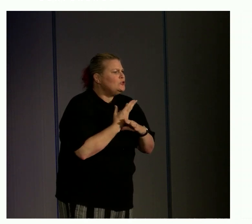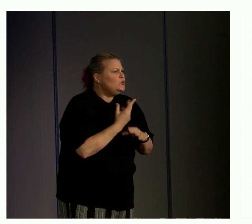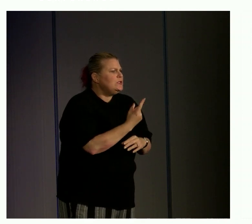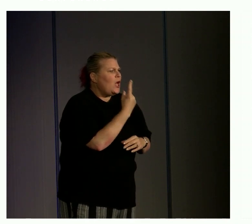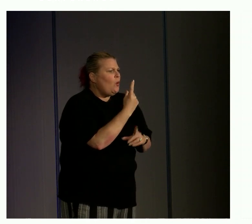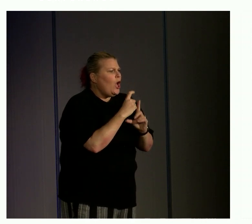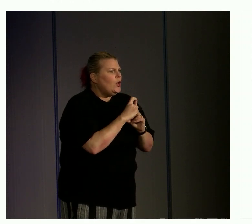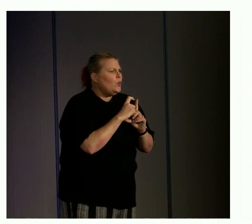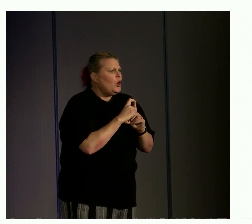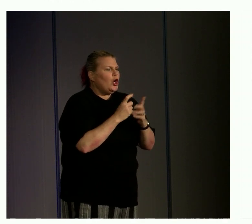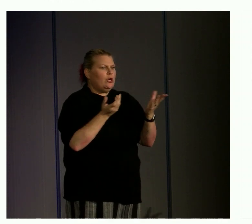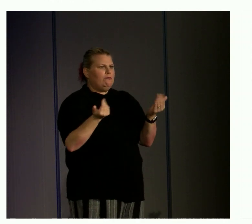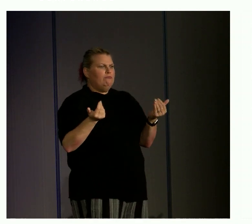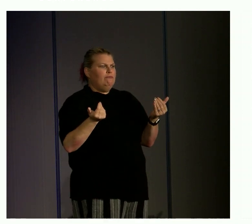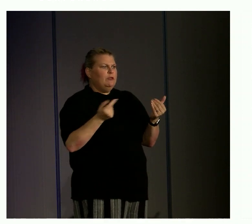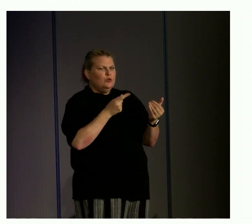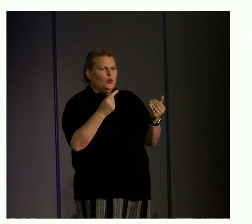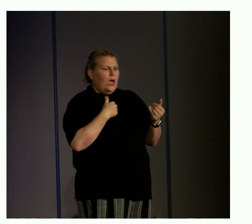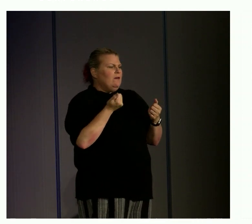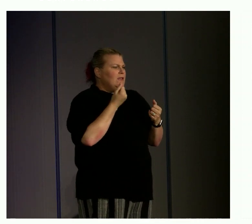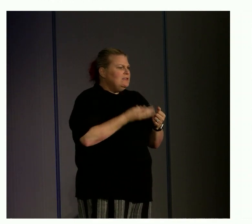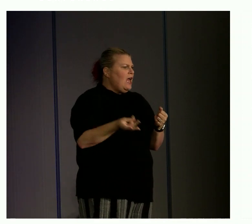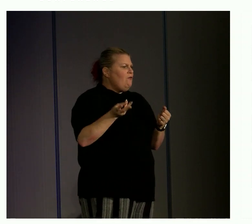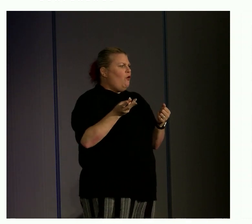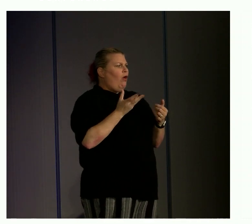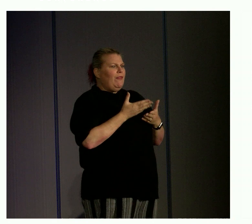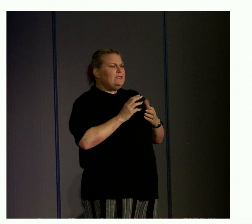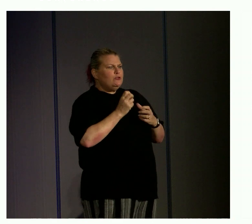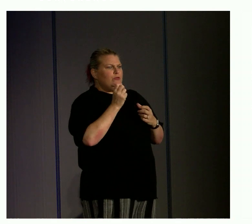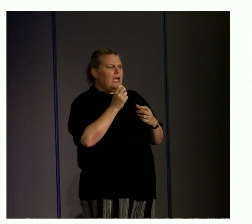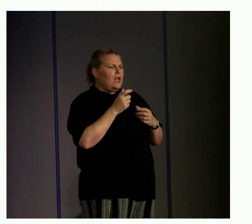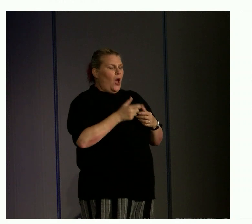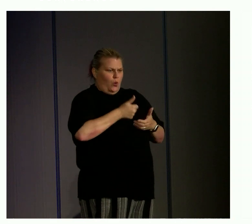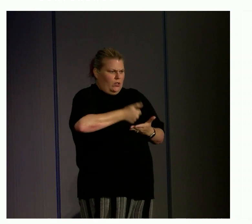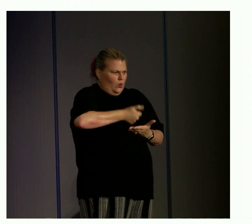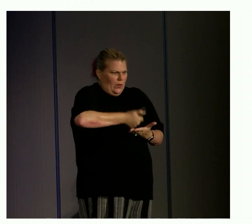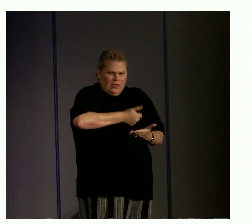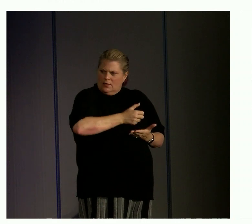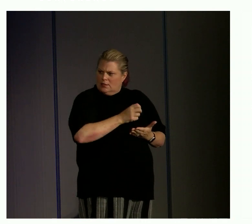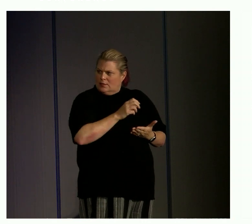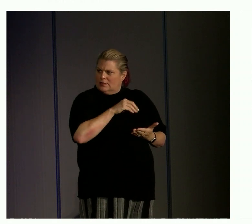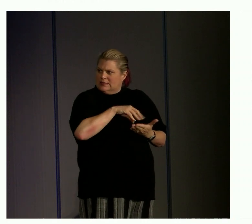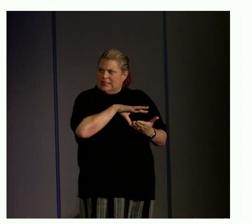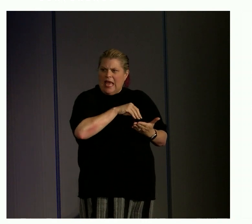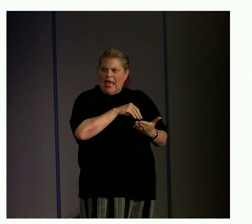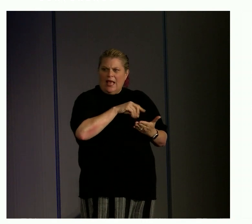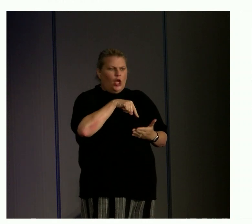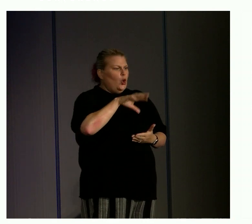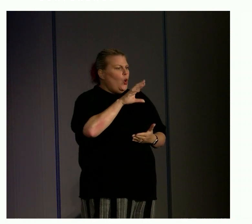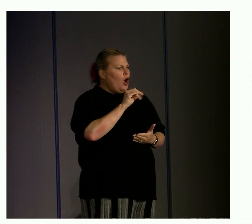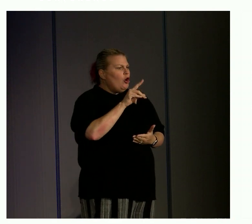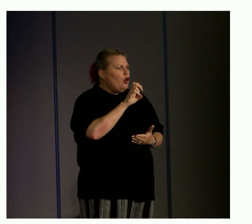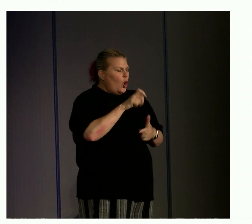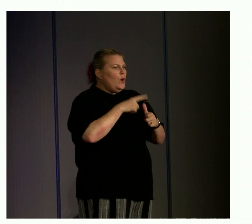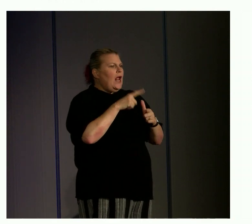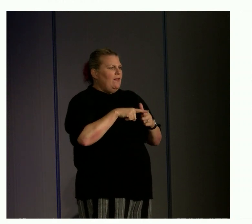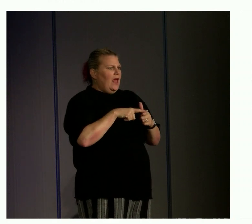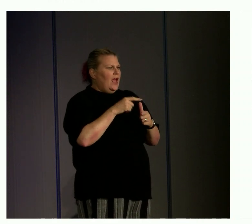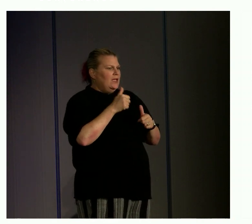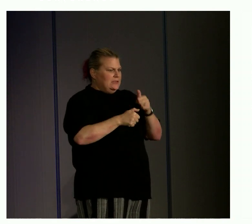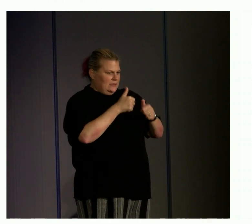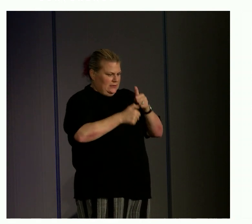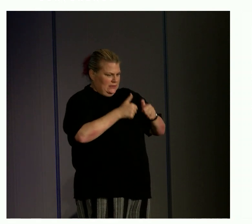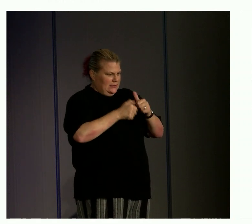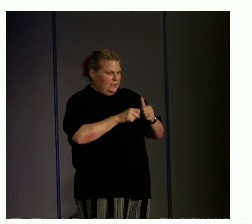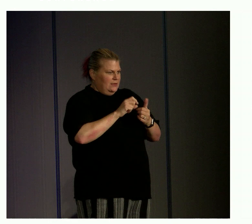one word. So you have several solutions. You can scan the QR code or go to Menti and use the code to do